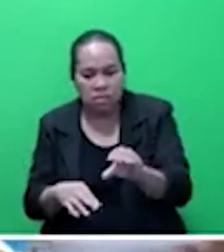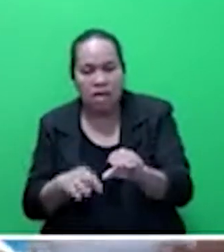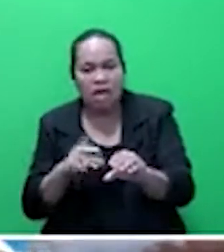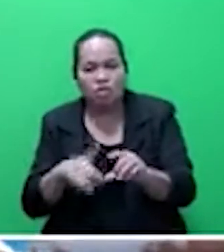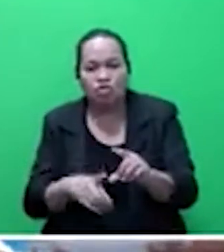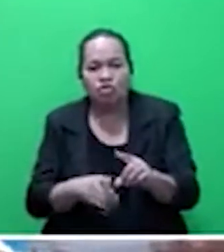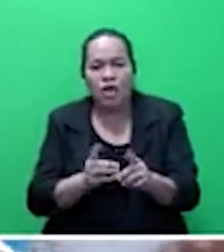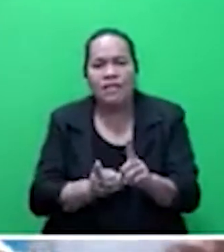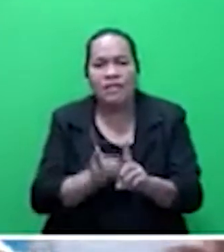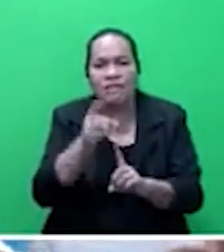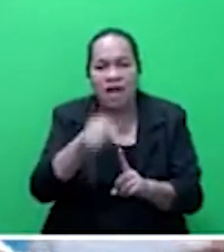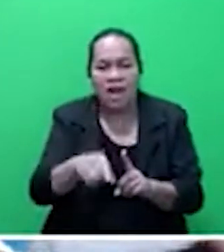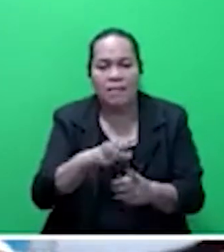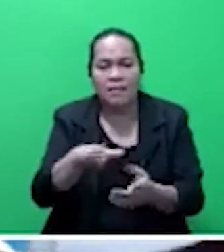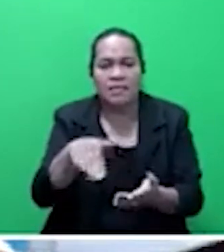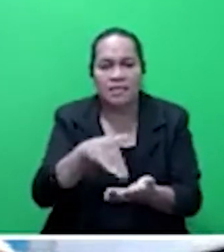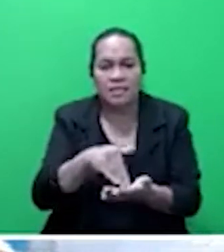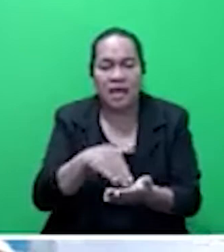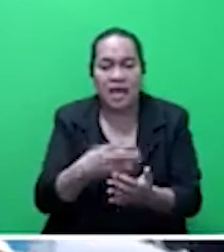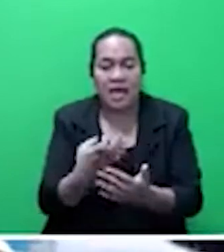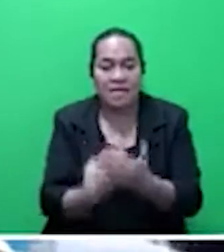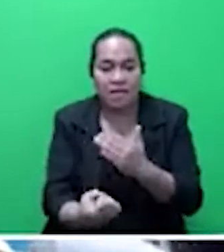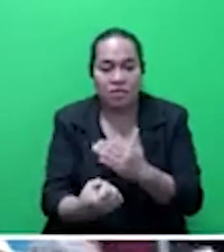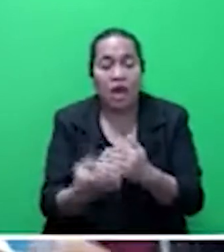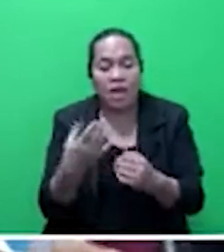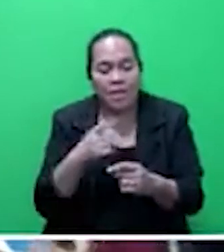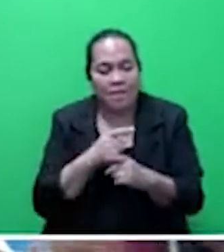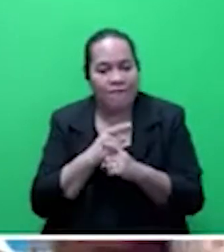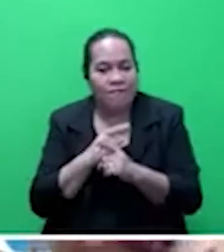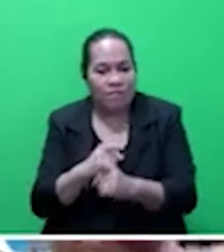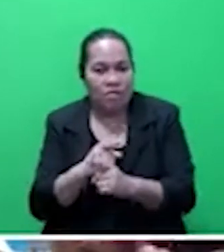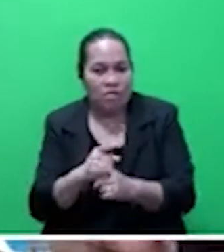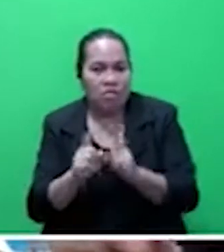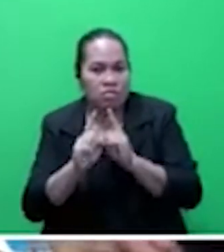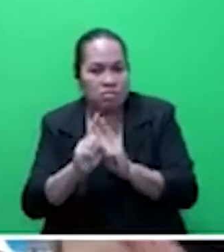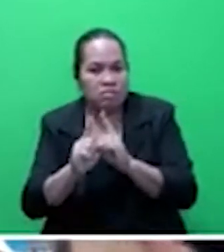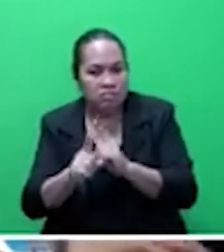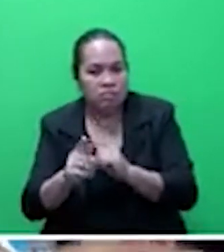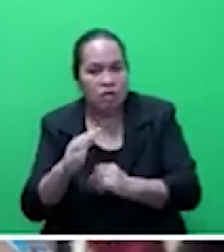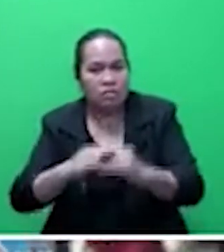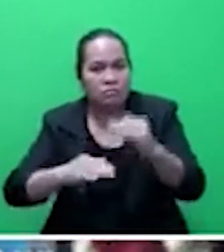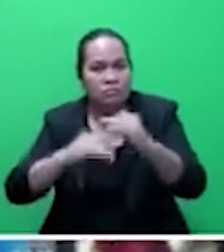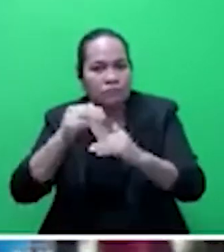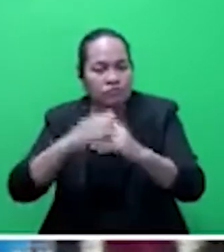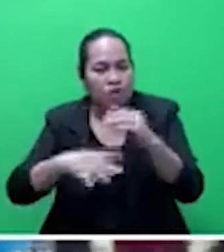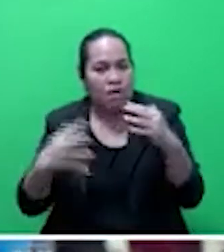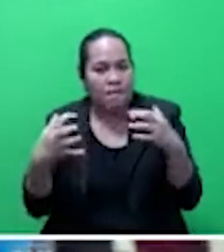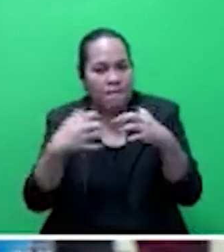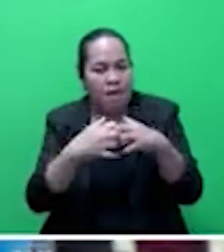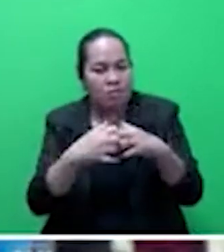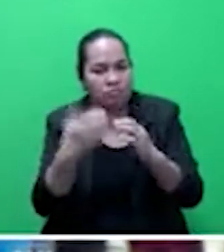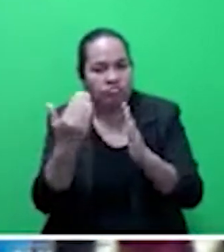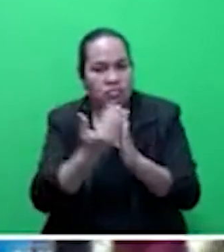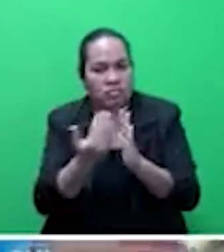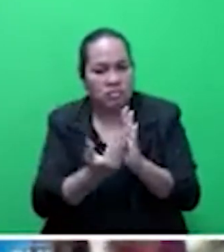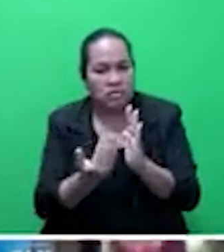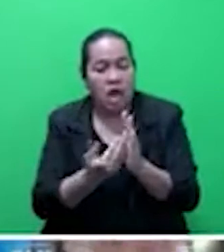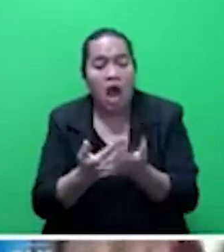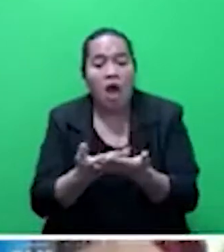center retrofitting guidelines to standardize the construction and management of evacuation centers around the